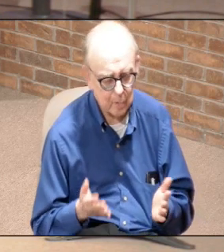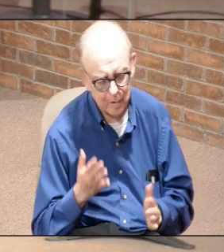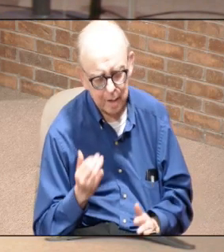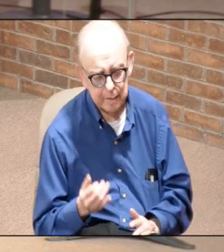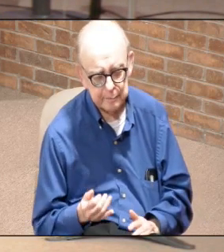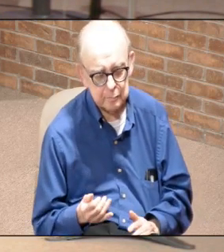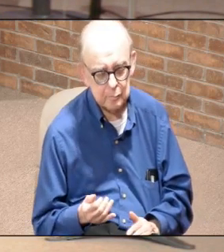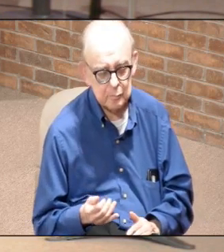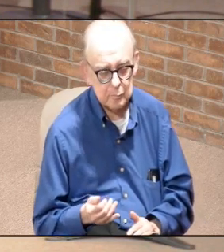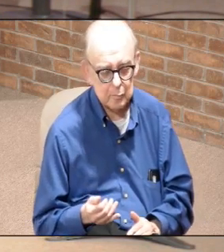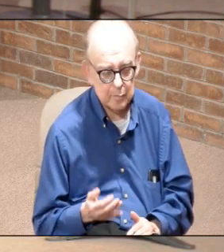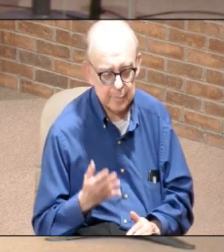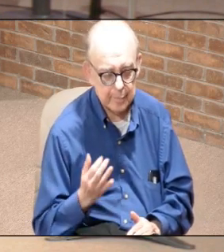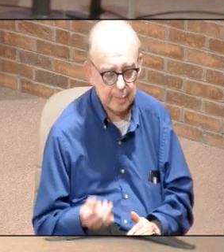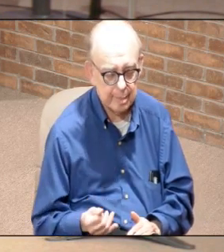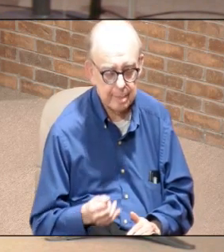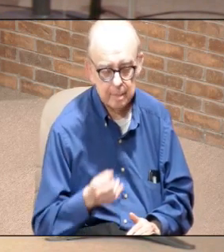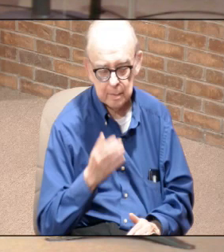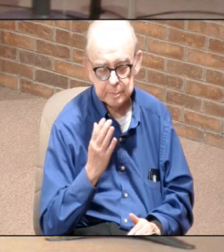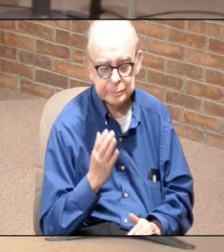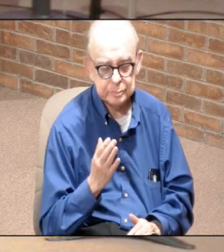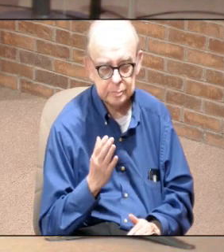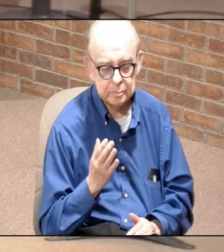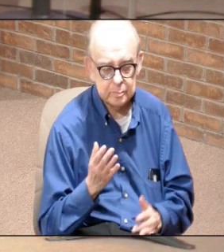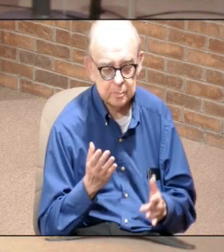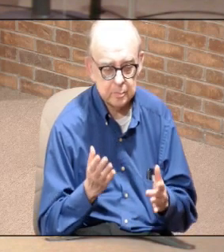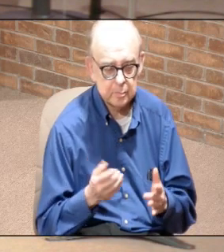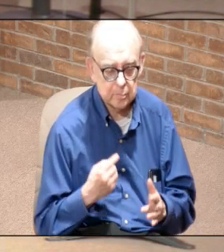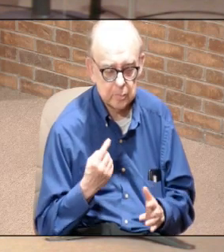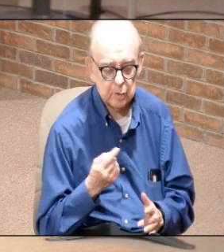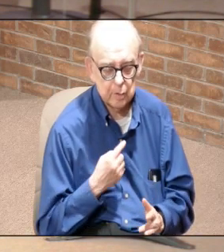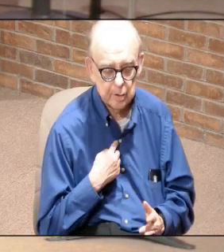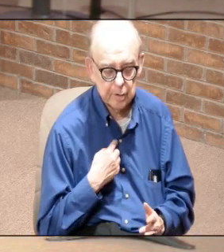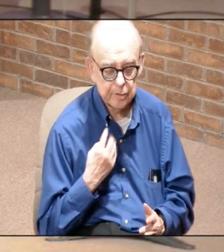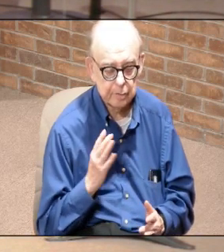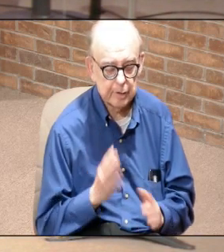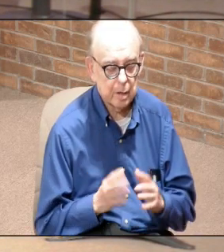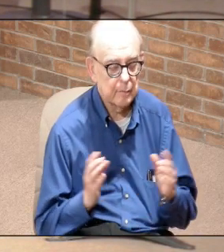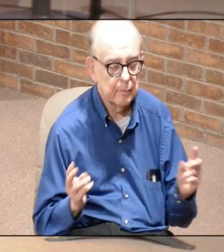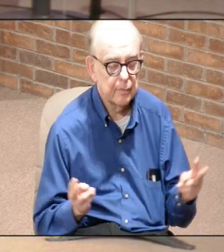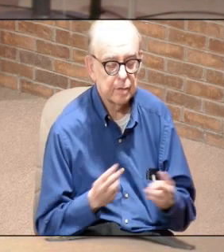Why? Because God wants us to be victorious.